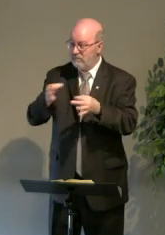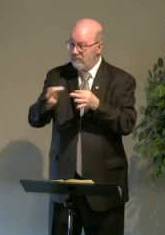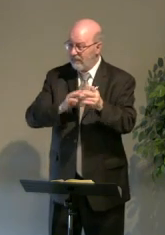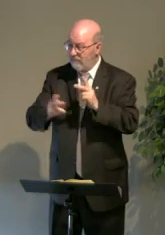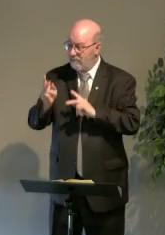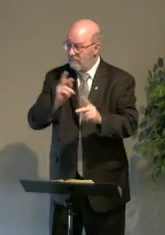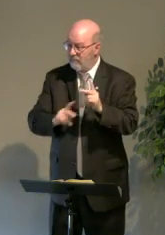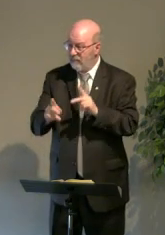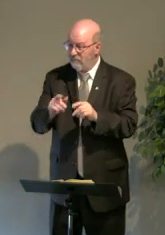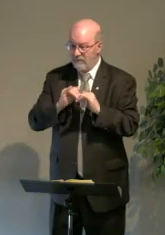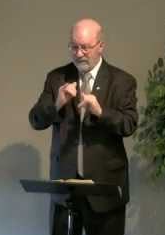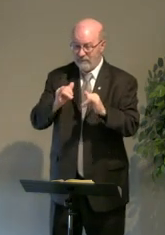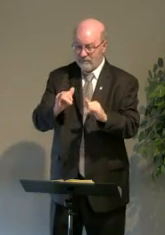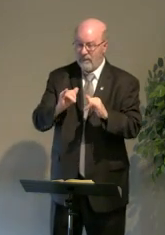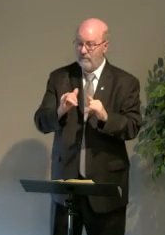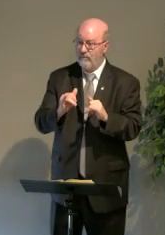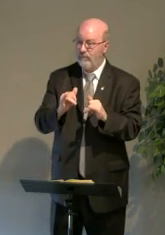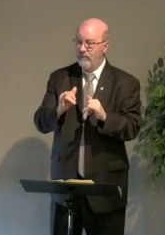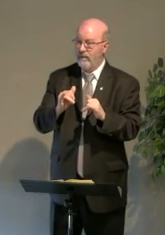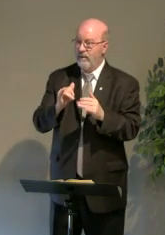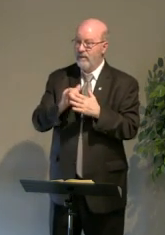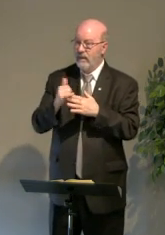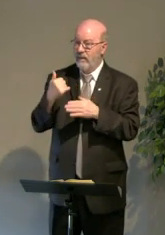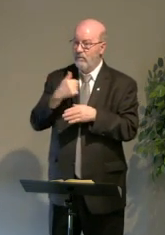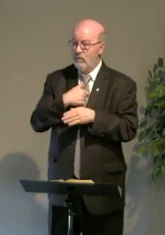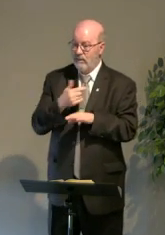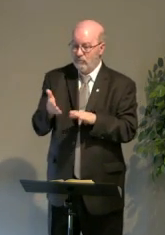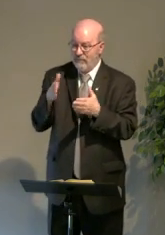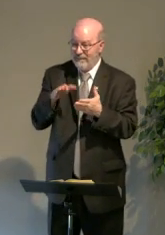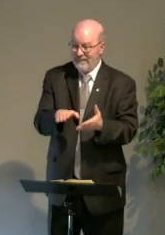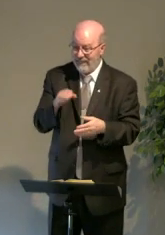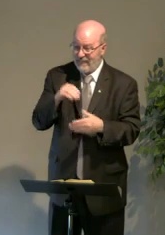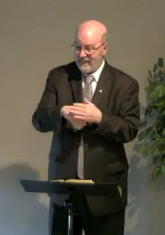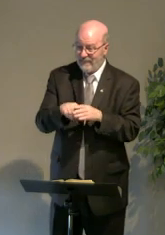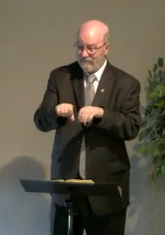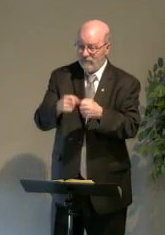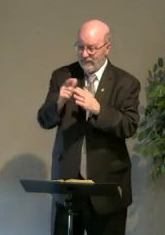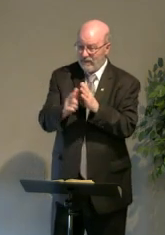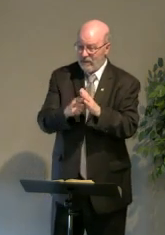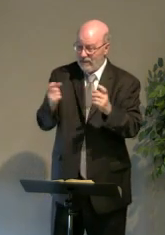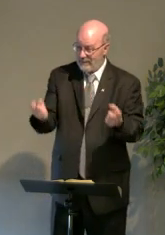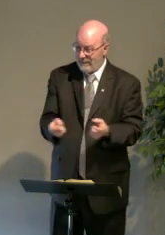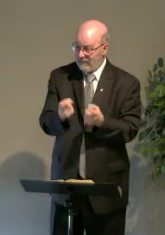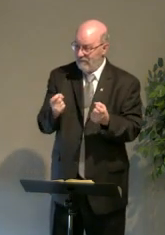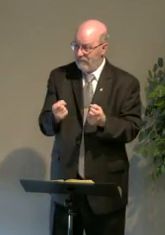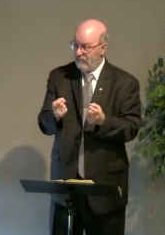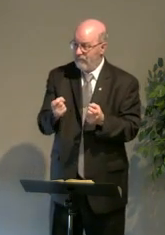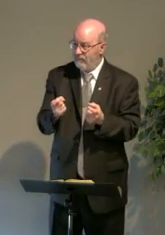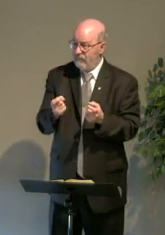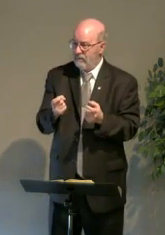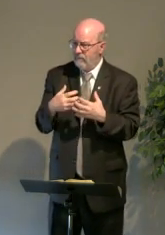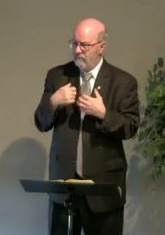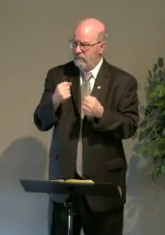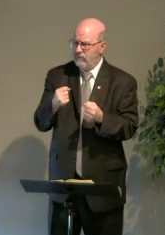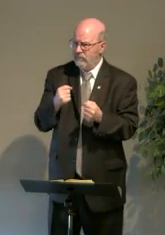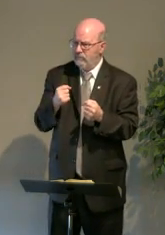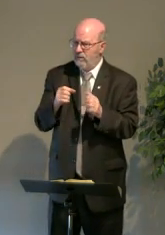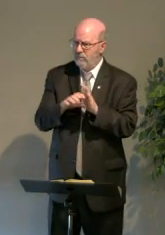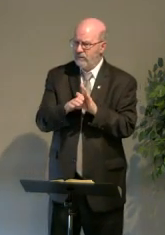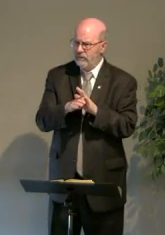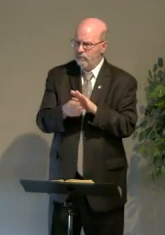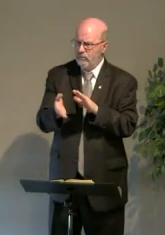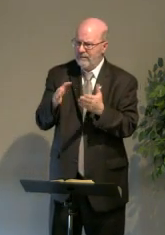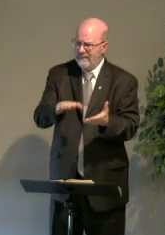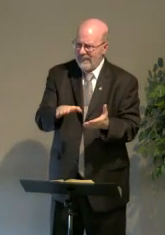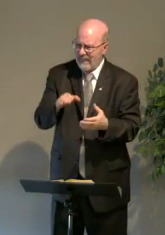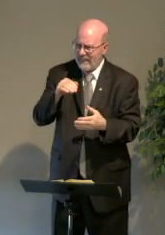people like you and me was that we were dead in trespasses and sins. That's a pretty strong metaphor. We were